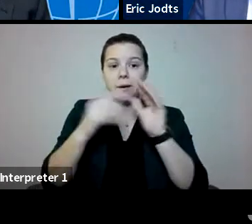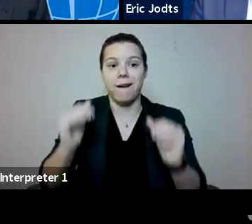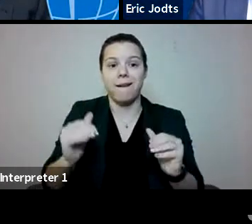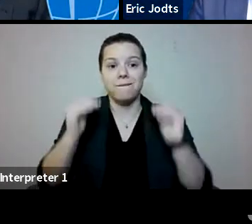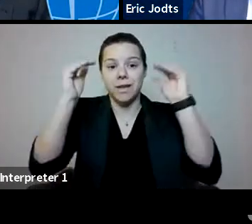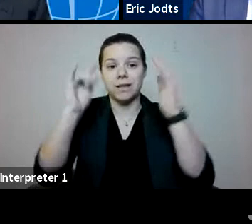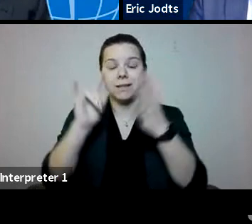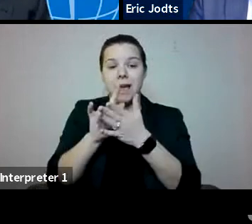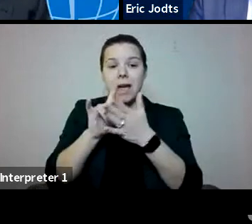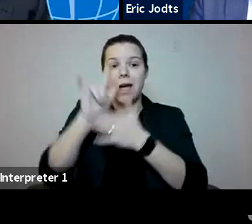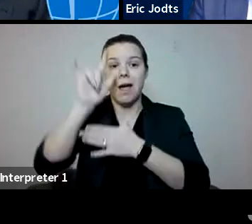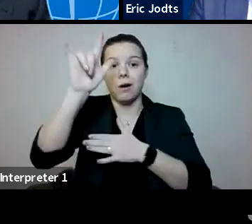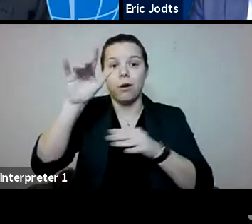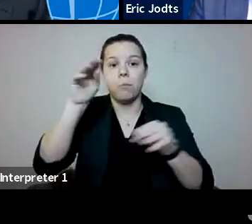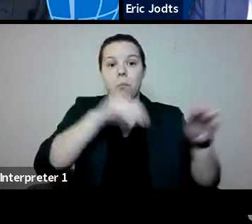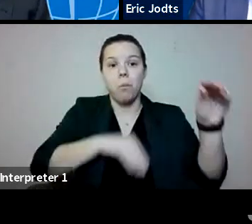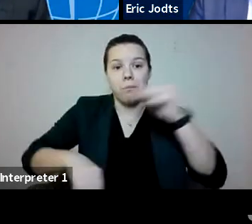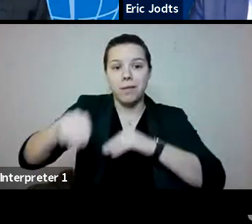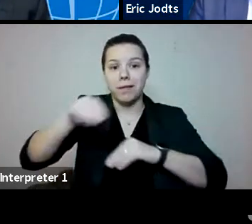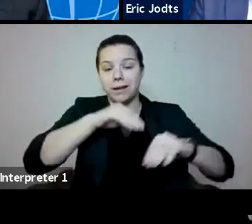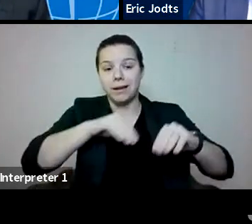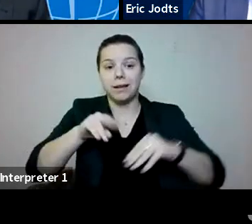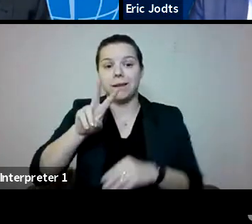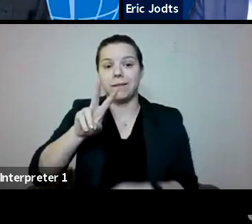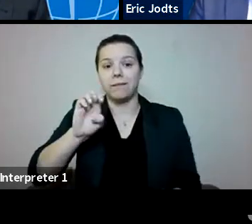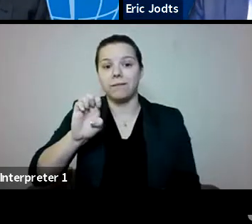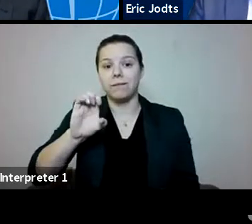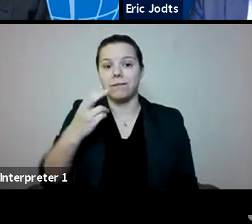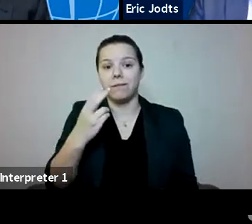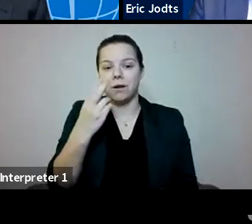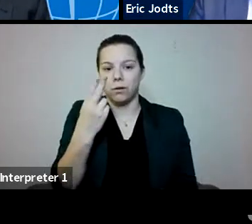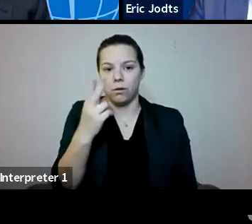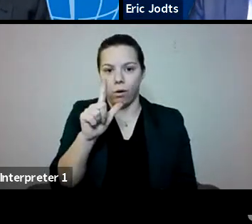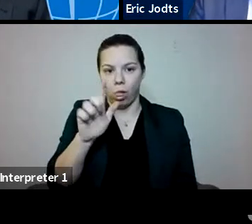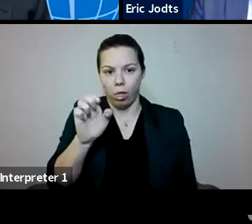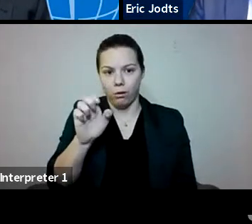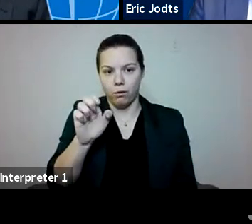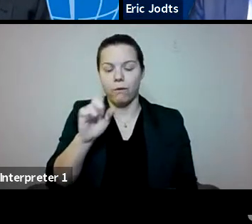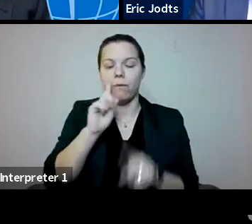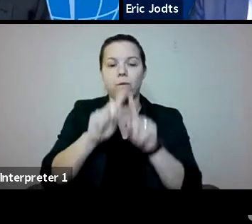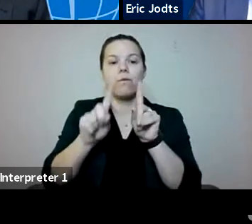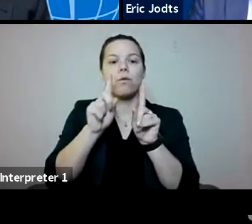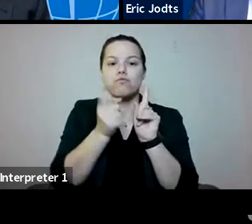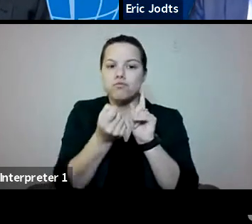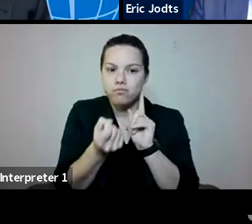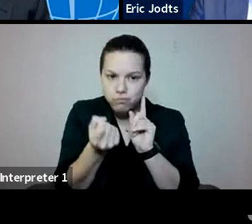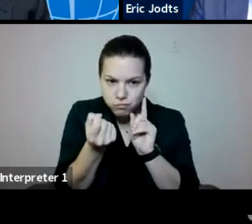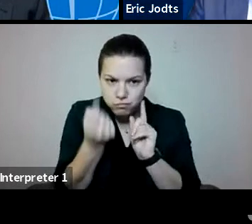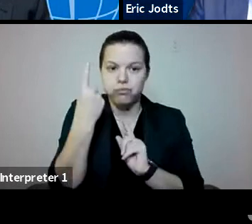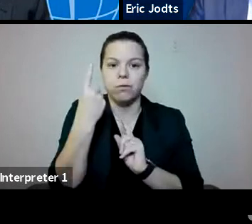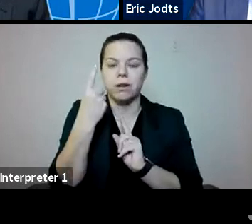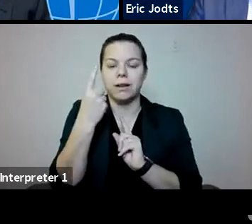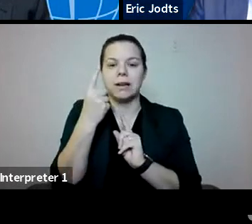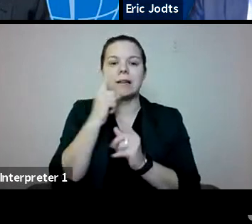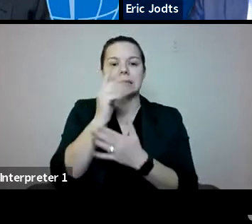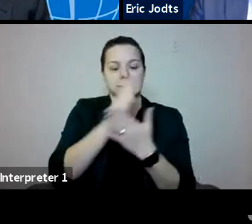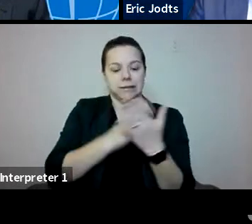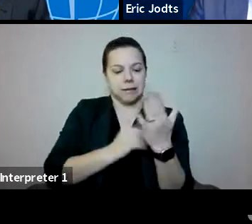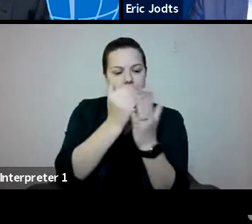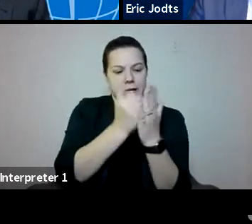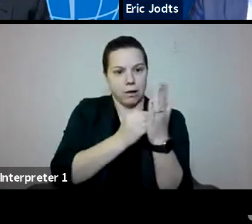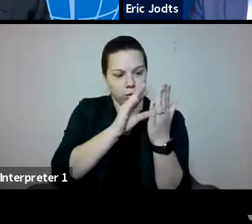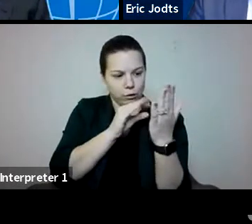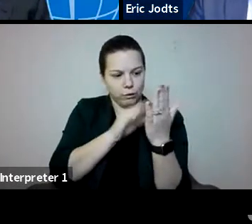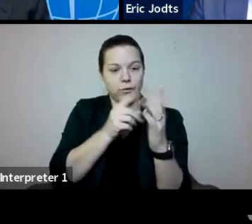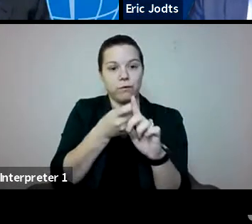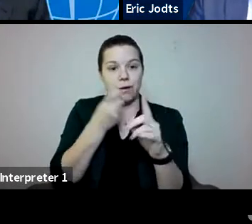vehicles, and to really understand those. And And you were taking some of the lessons learned from the survey